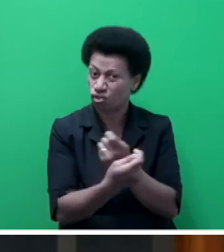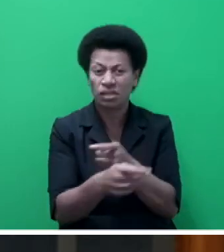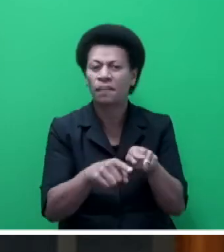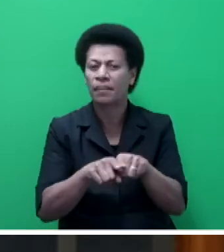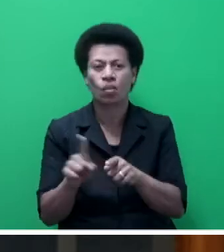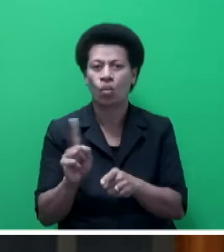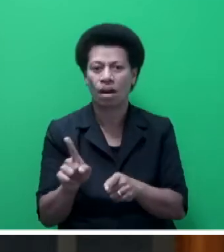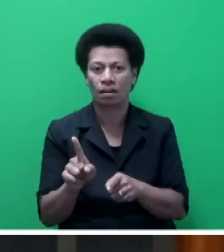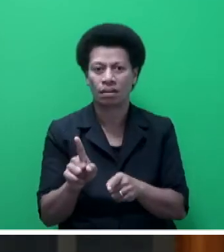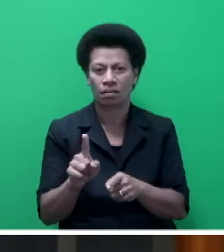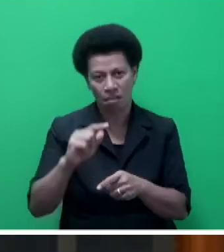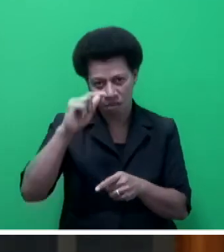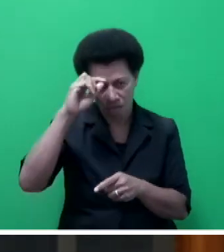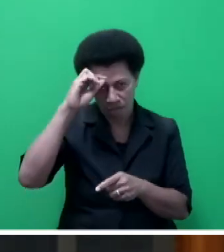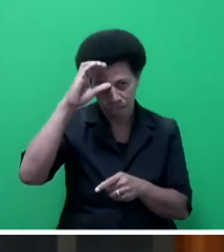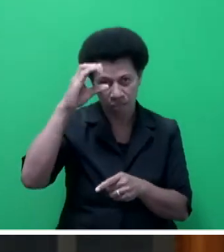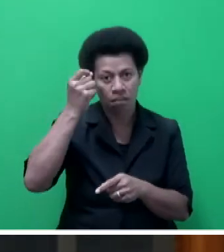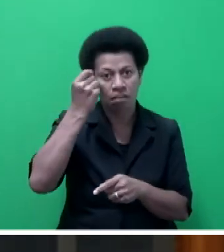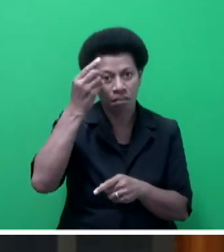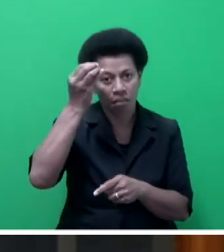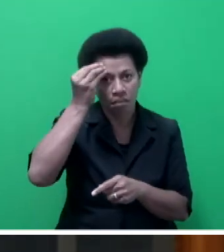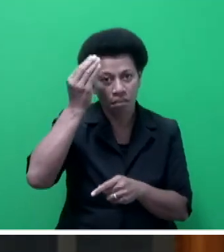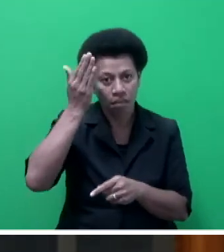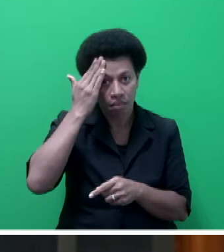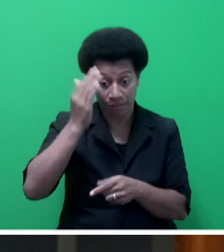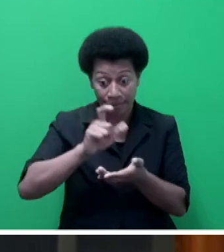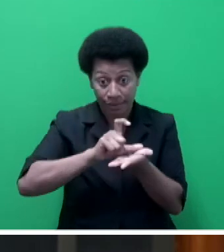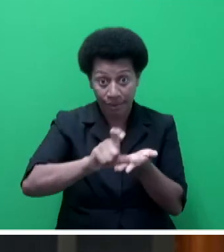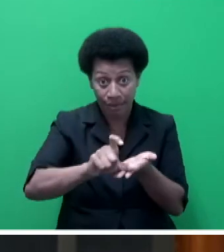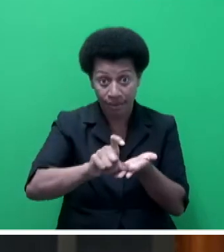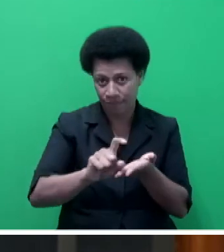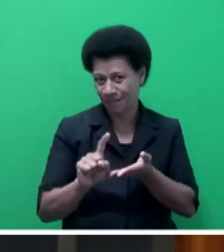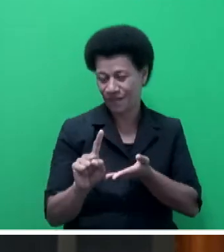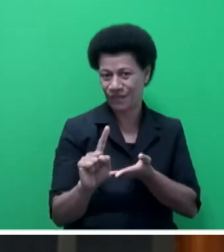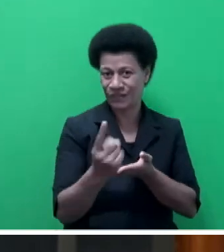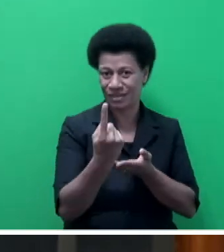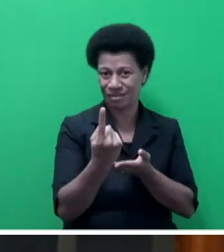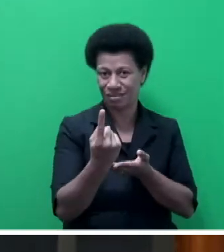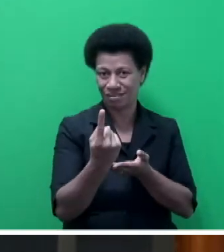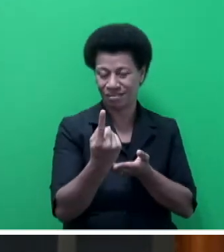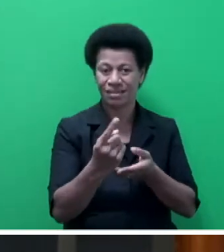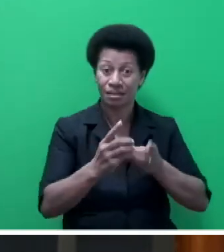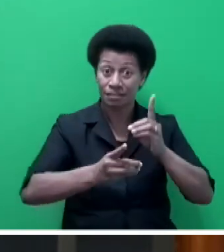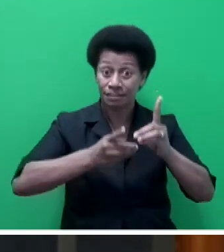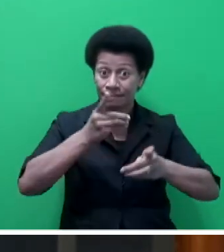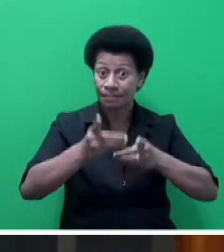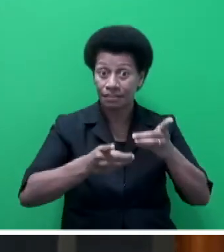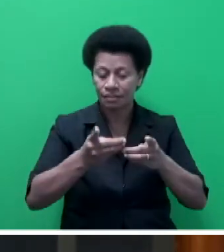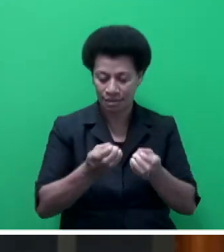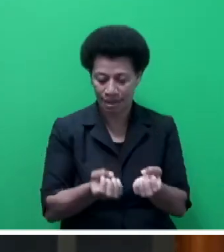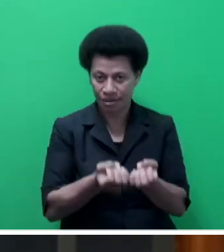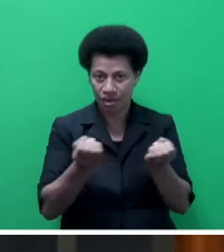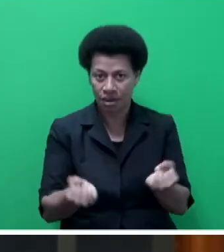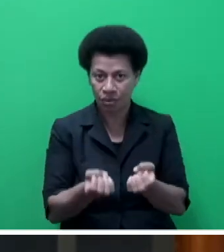learn that they clearly stated that the first ever national summit has given them encouragement